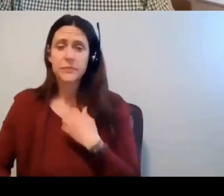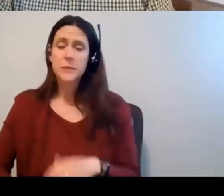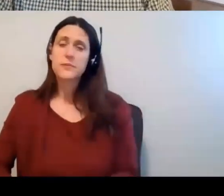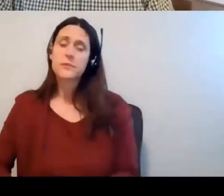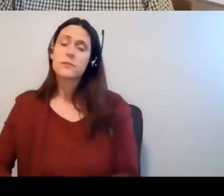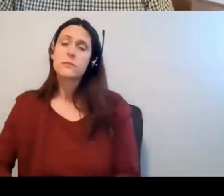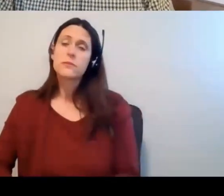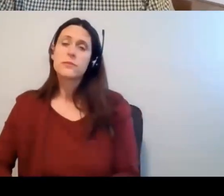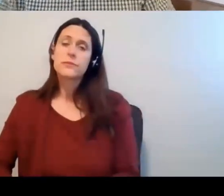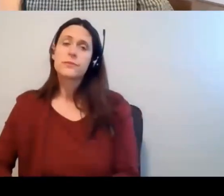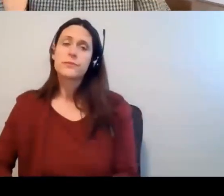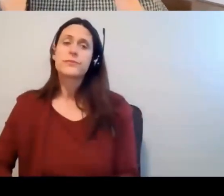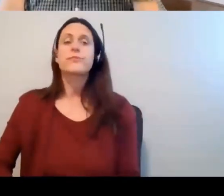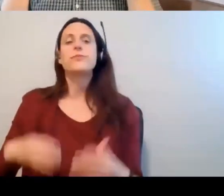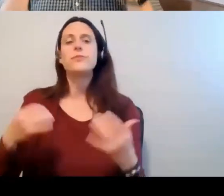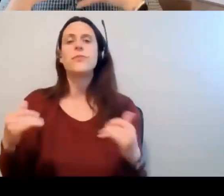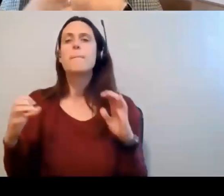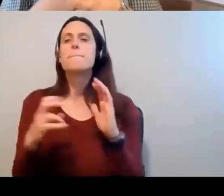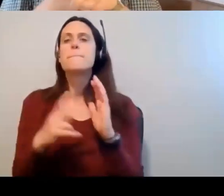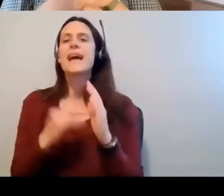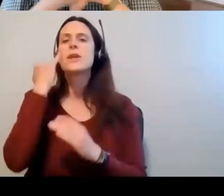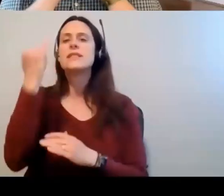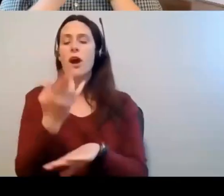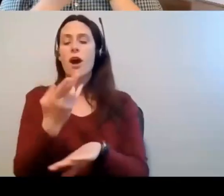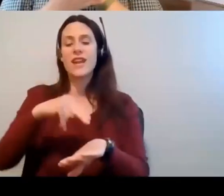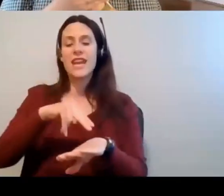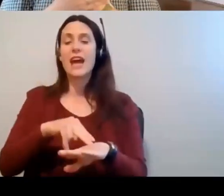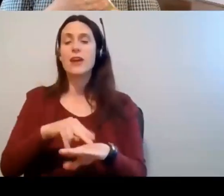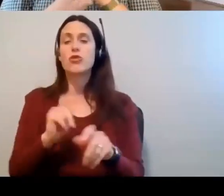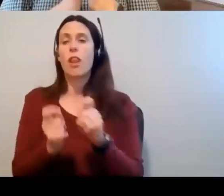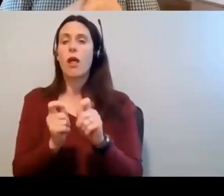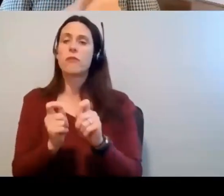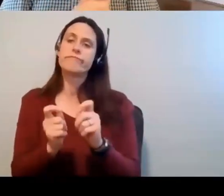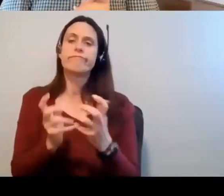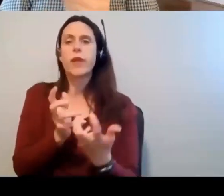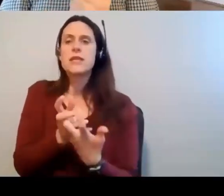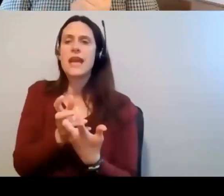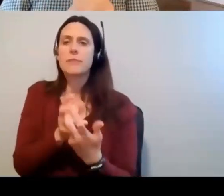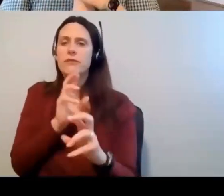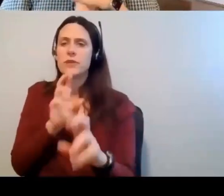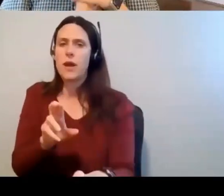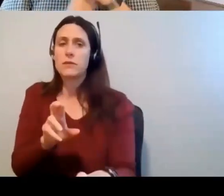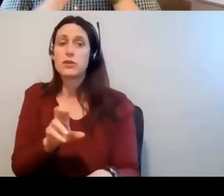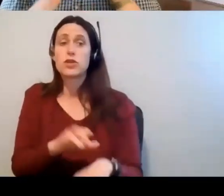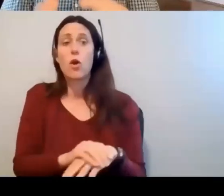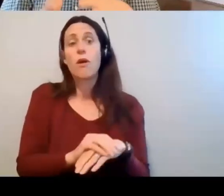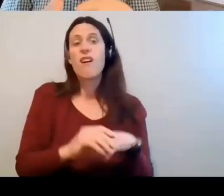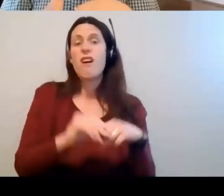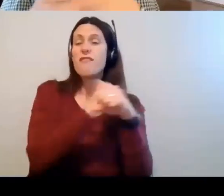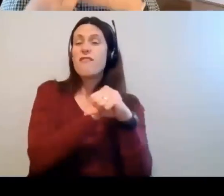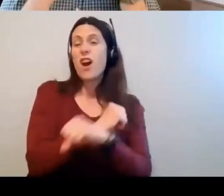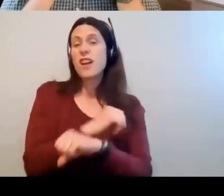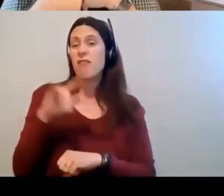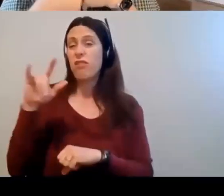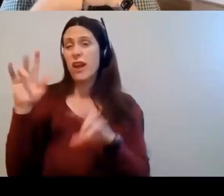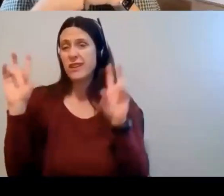So we're back to this idea of a natural adaptive response. So we're talking about our fight, flight, or freeze response. Oftentimes when you're working